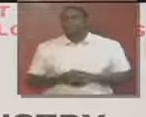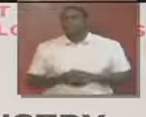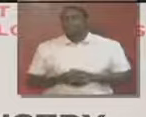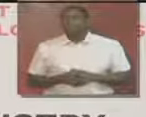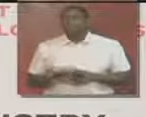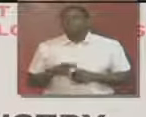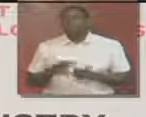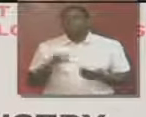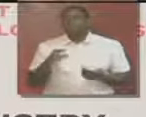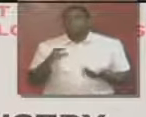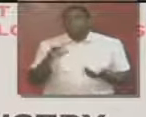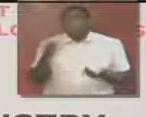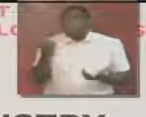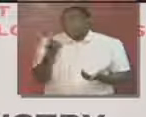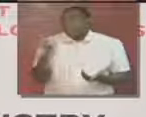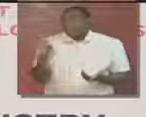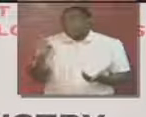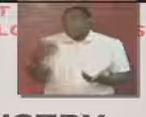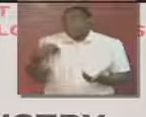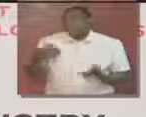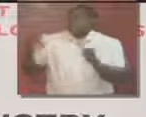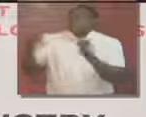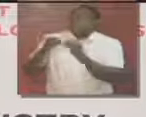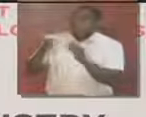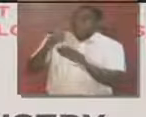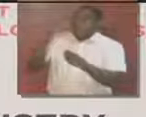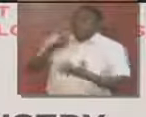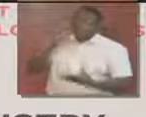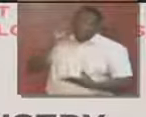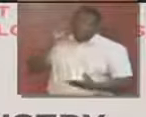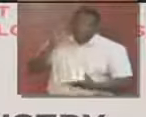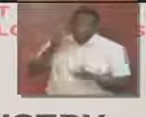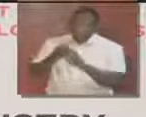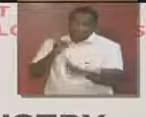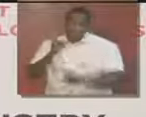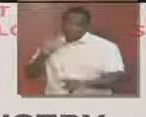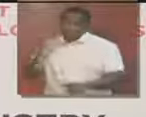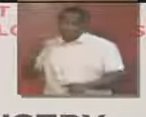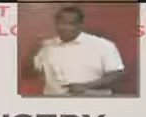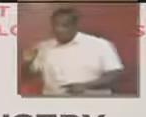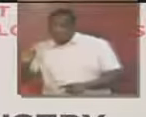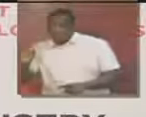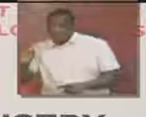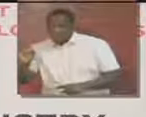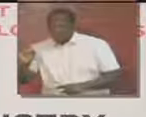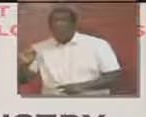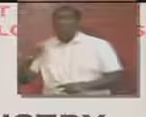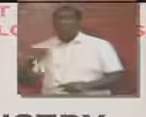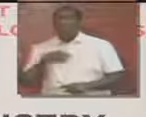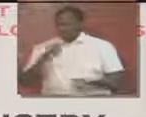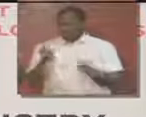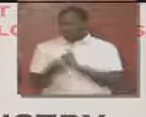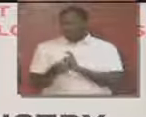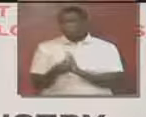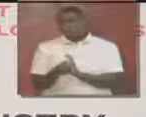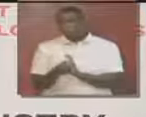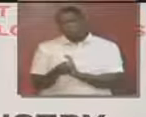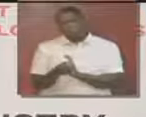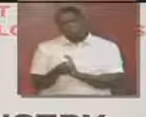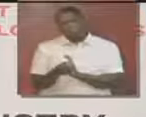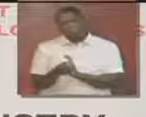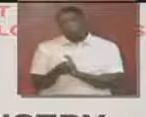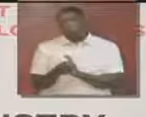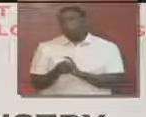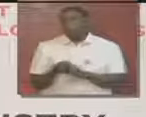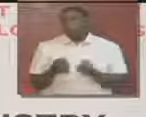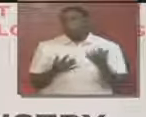additional information from the WHO in the interim suggesting that there's a reason why we should not continue as planned, the